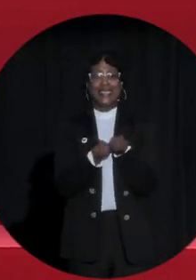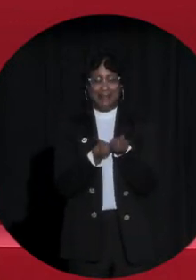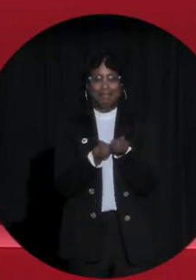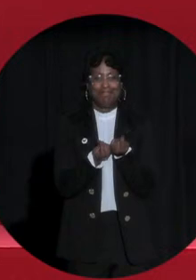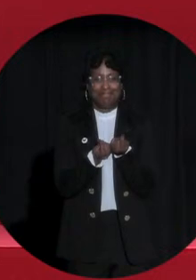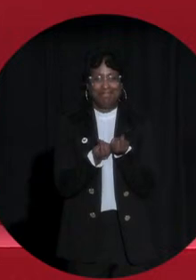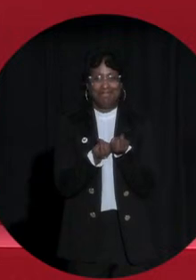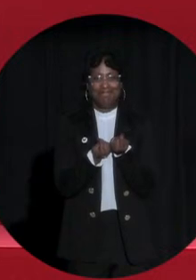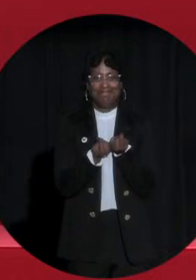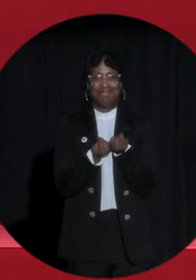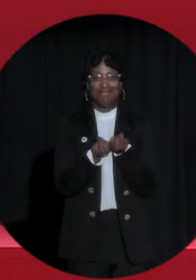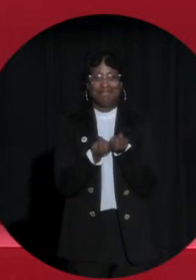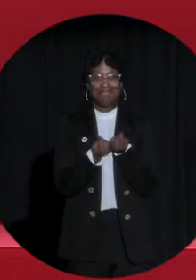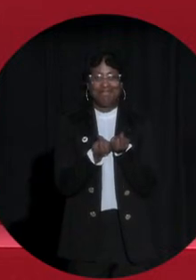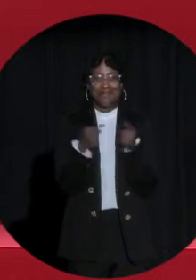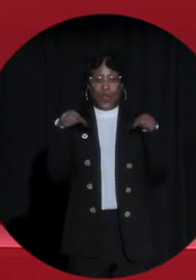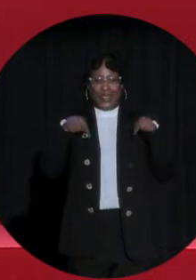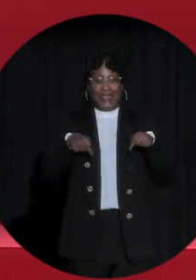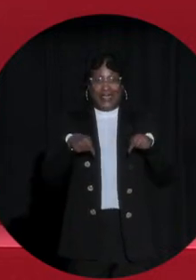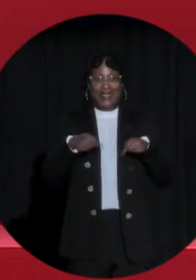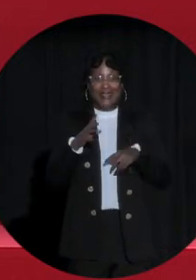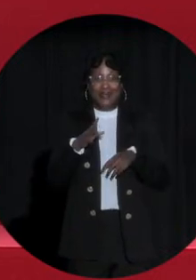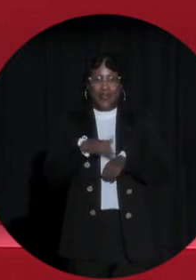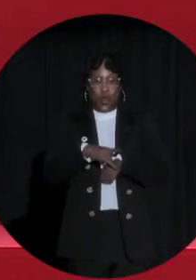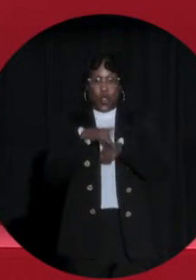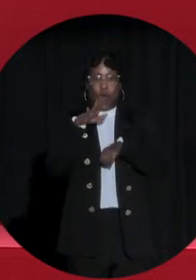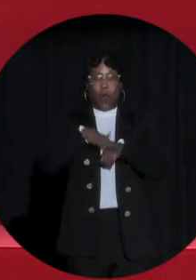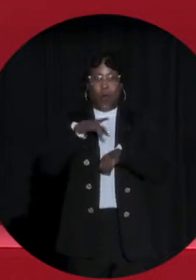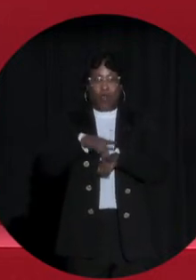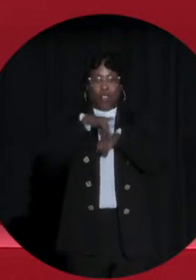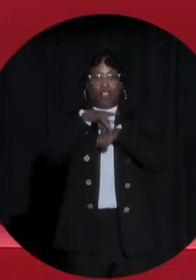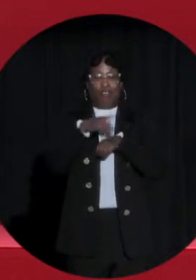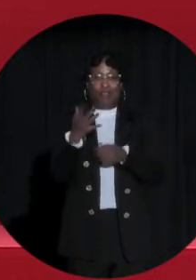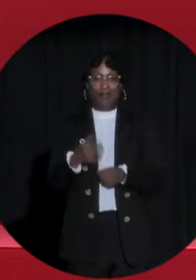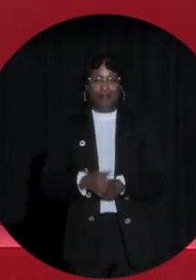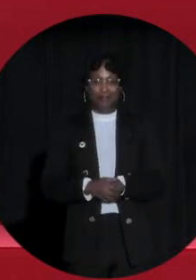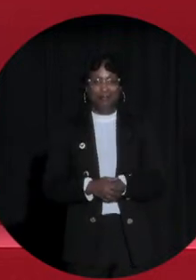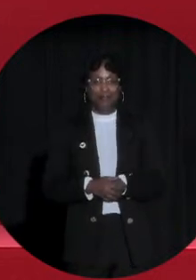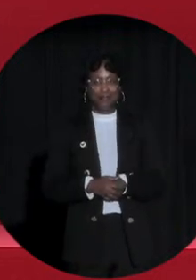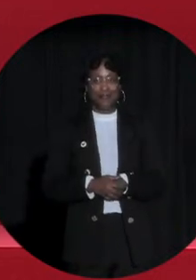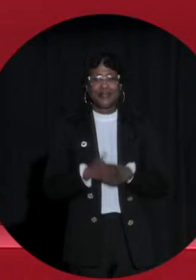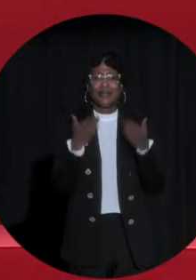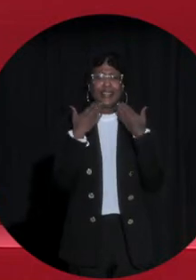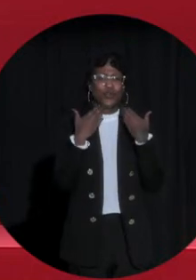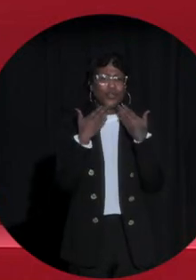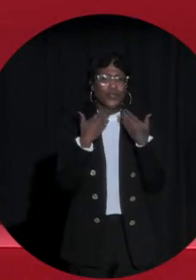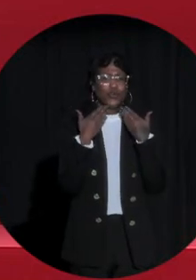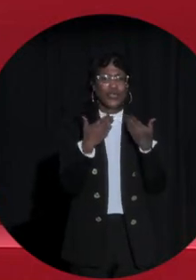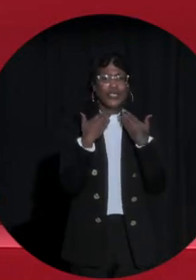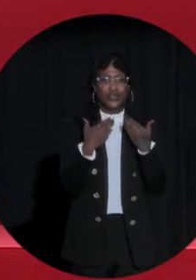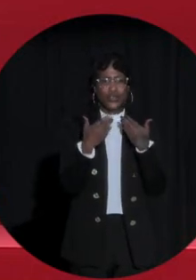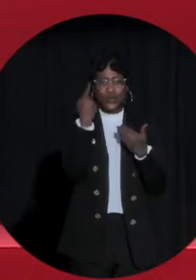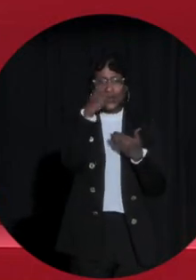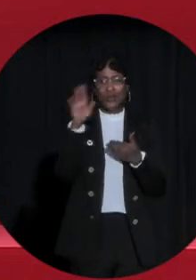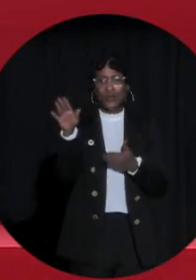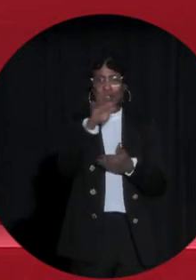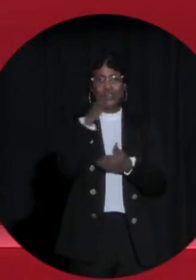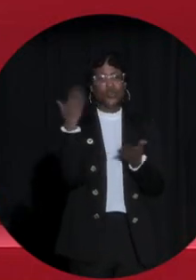To all of the wonderful members of the judiciary who have graciously joined us today, thank you so much for your